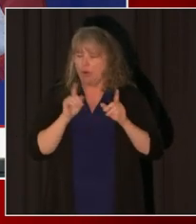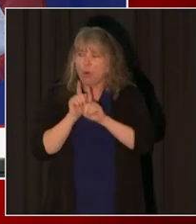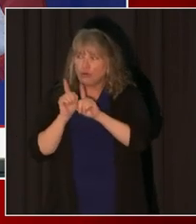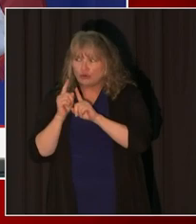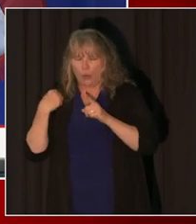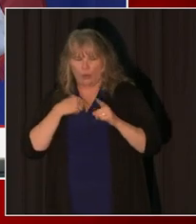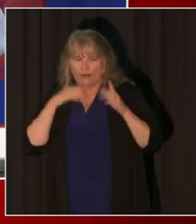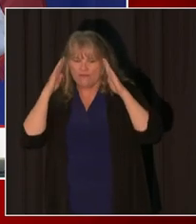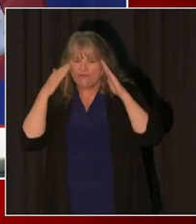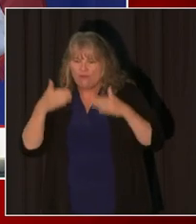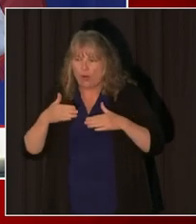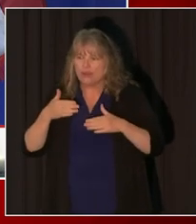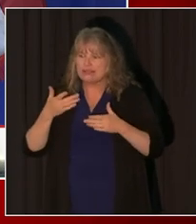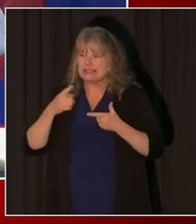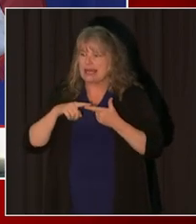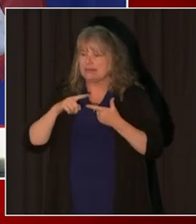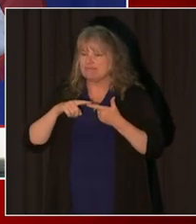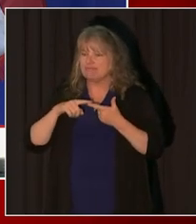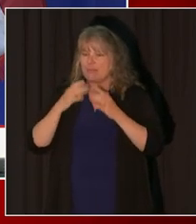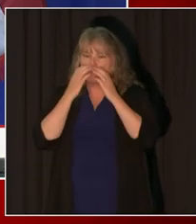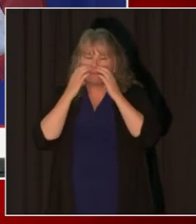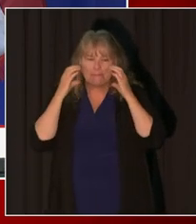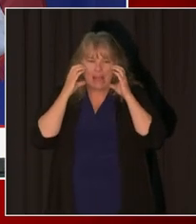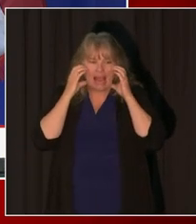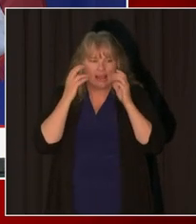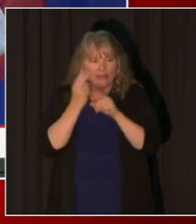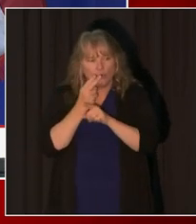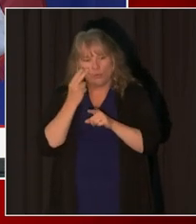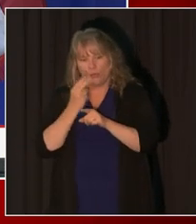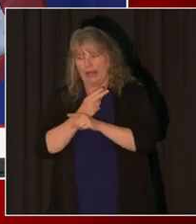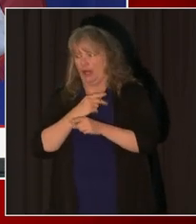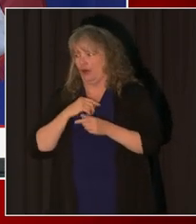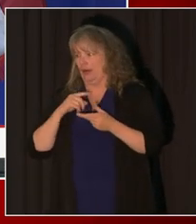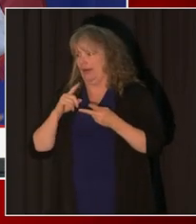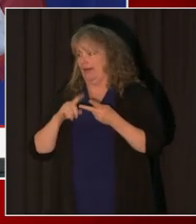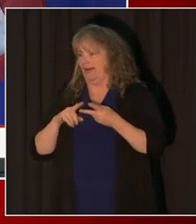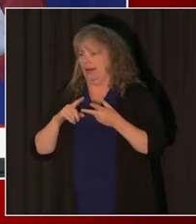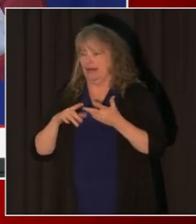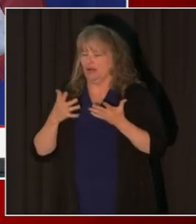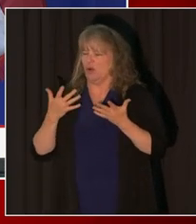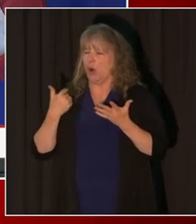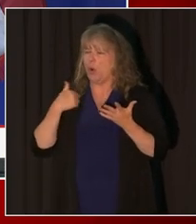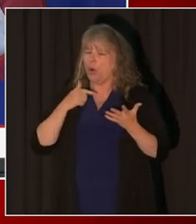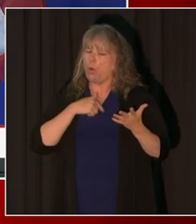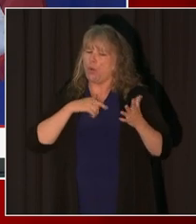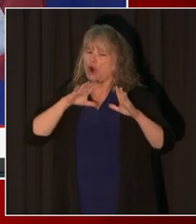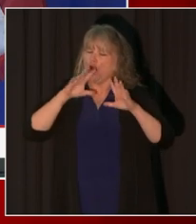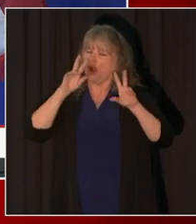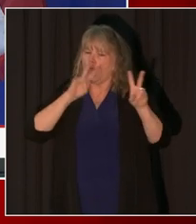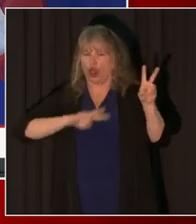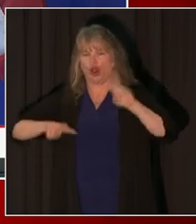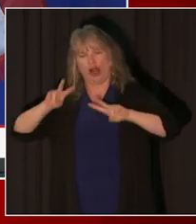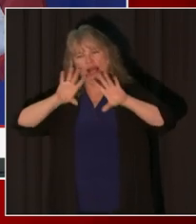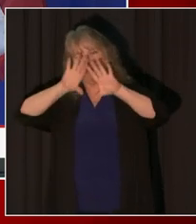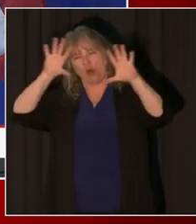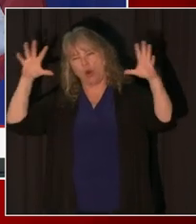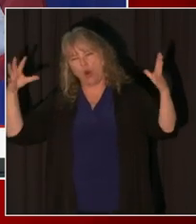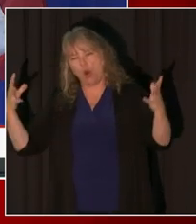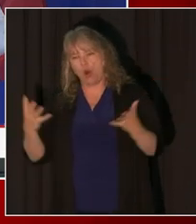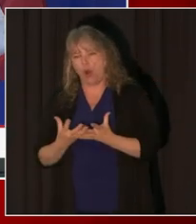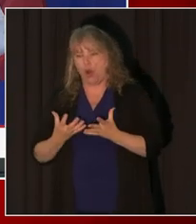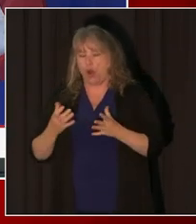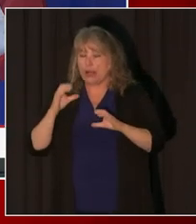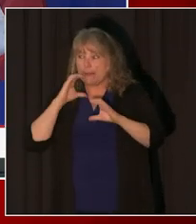some of the other things like mask wearing. So we're looking at the whole communication strategy and